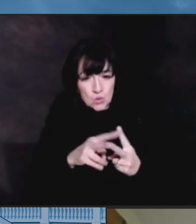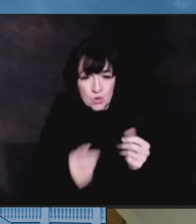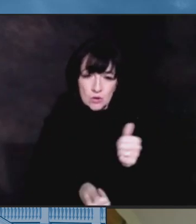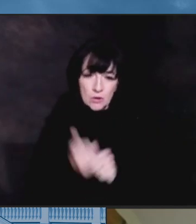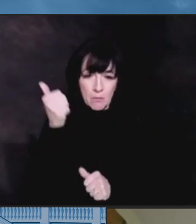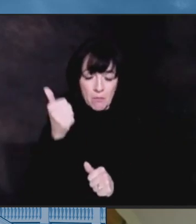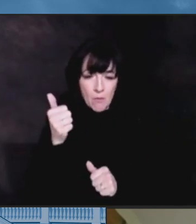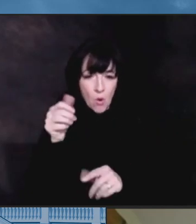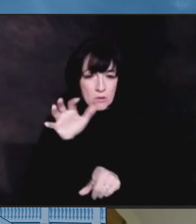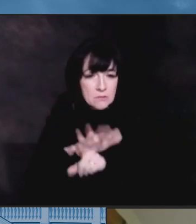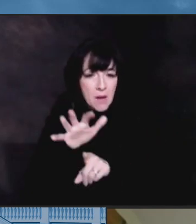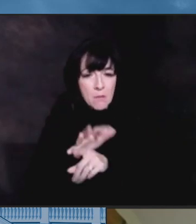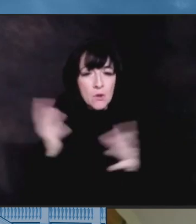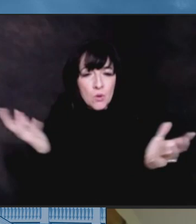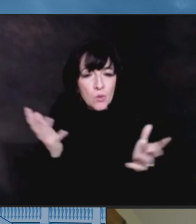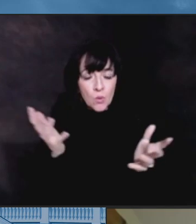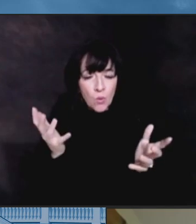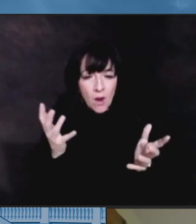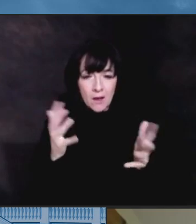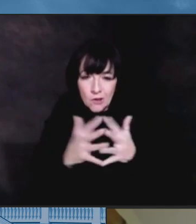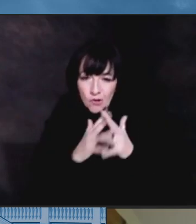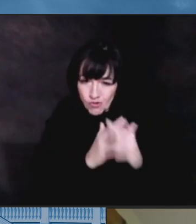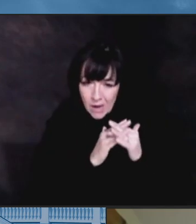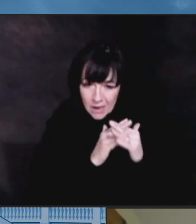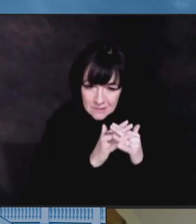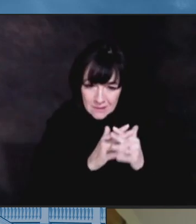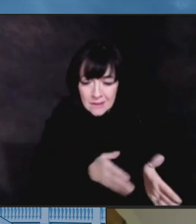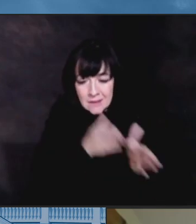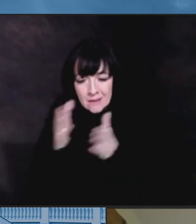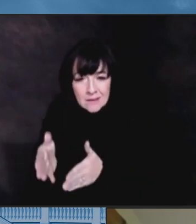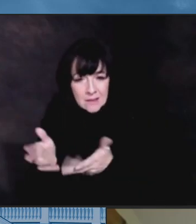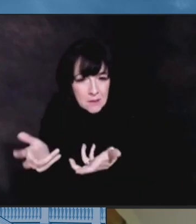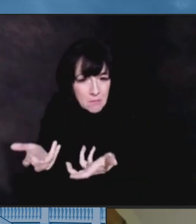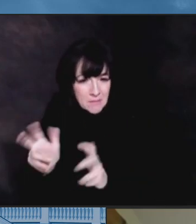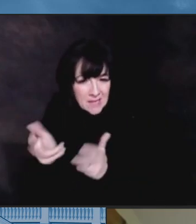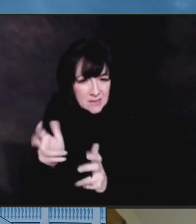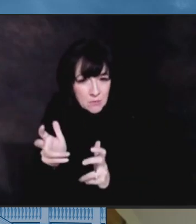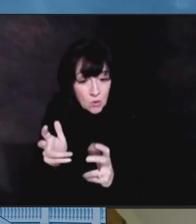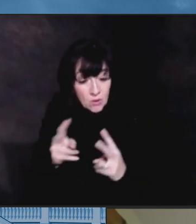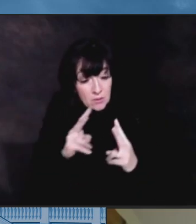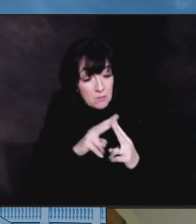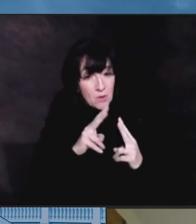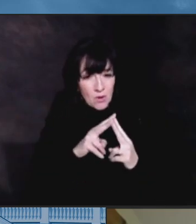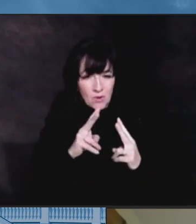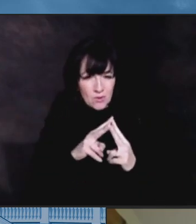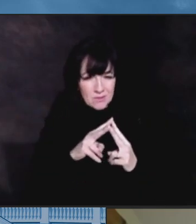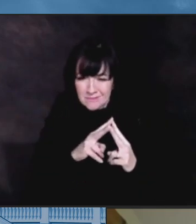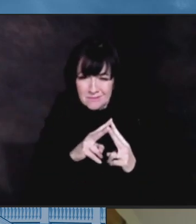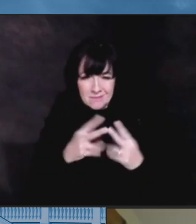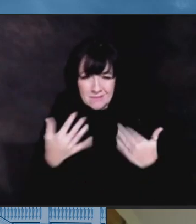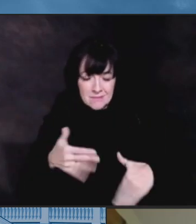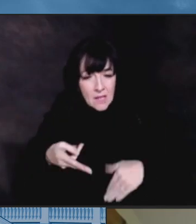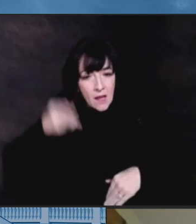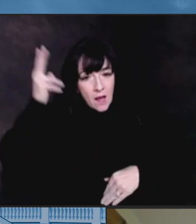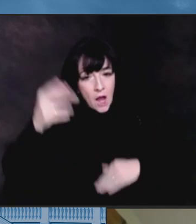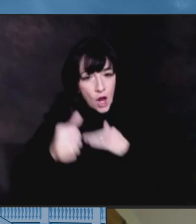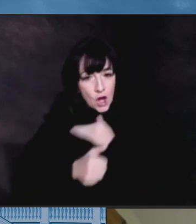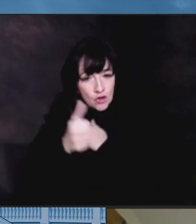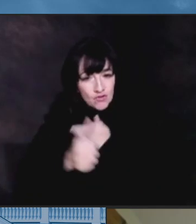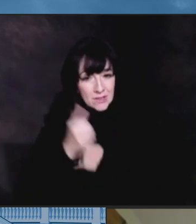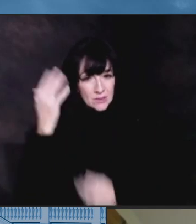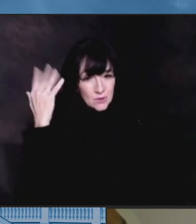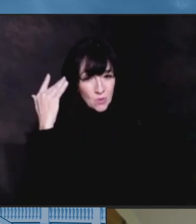basketball, certainly there's risk because they're such high contact. So we did not want to